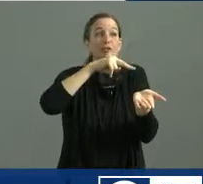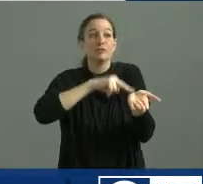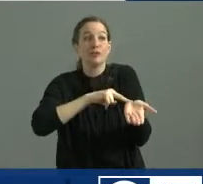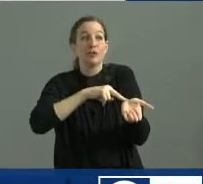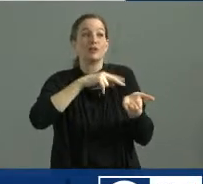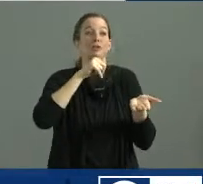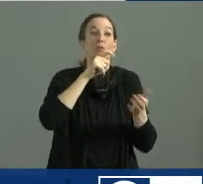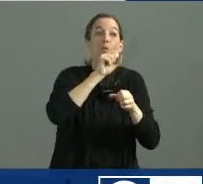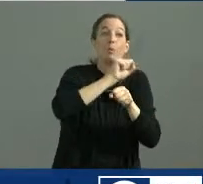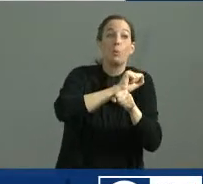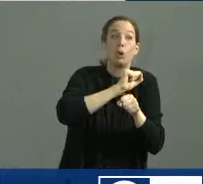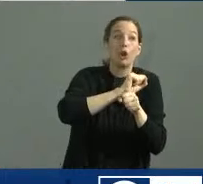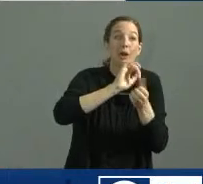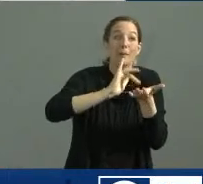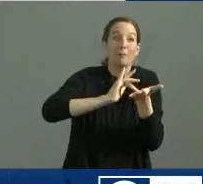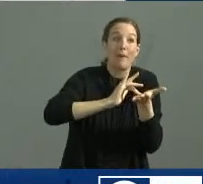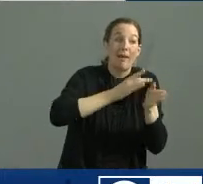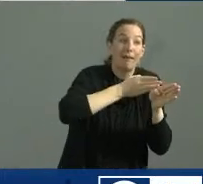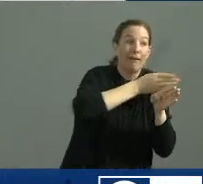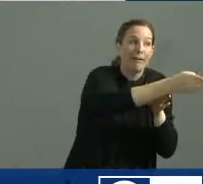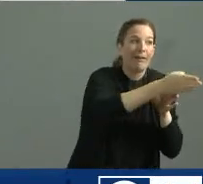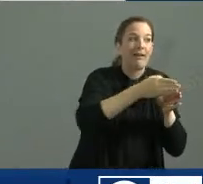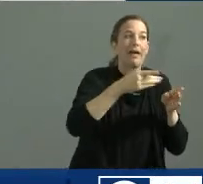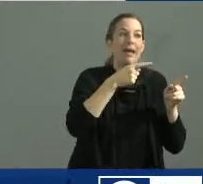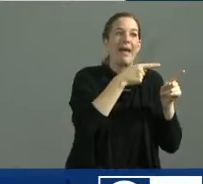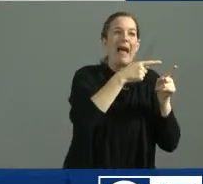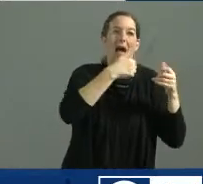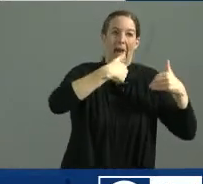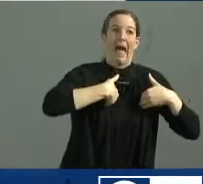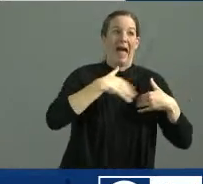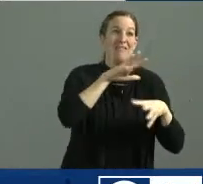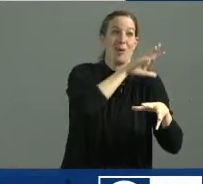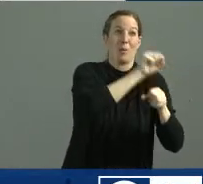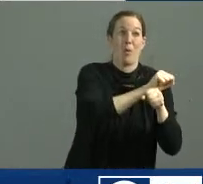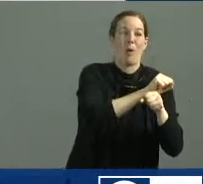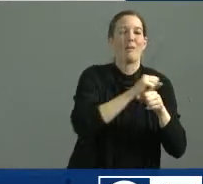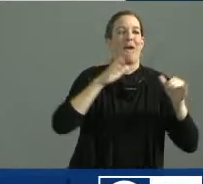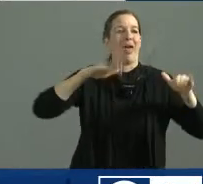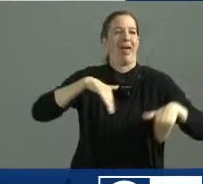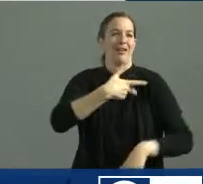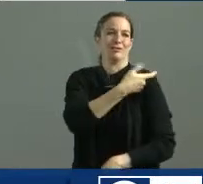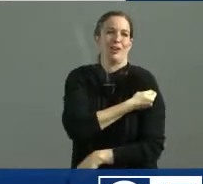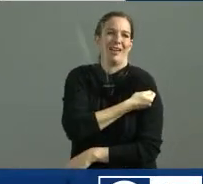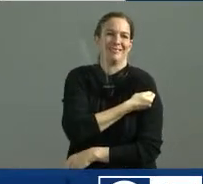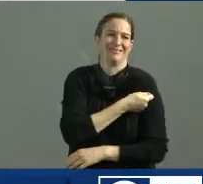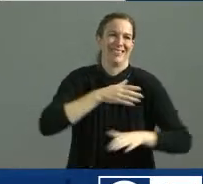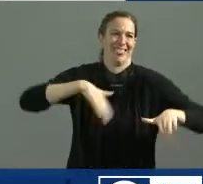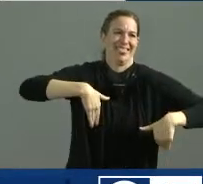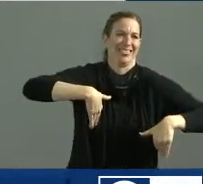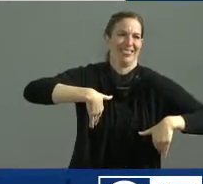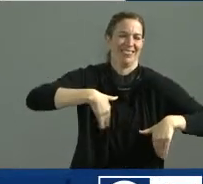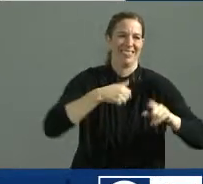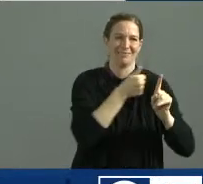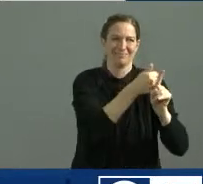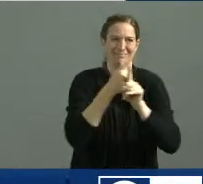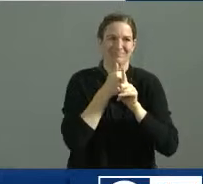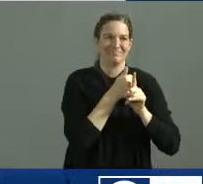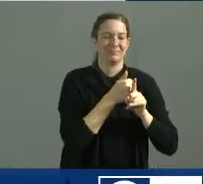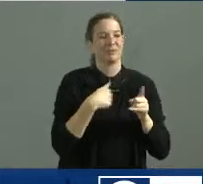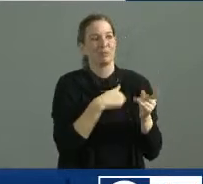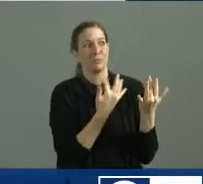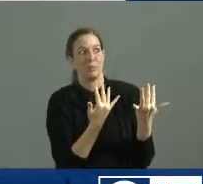been, they just haven't had them yet. So we anticipate that that number will still increase. The